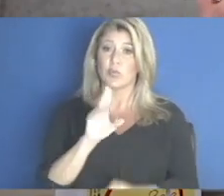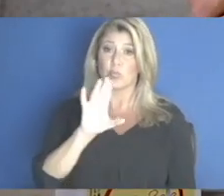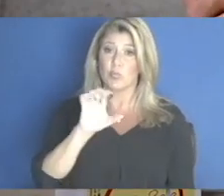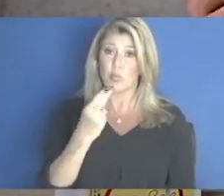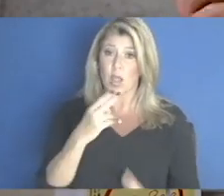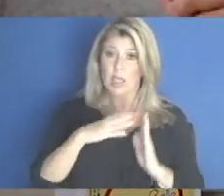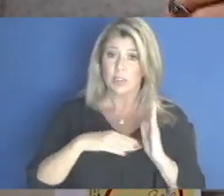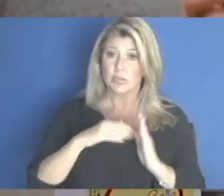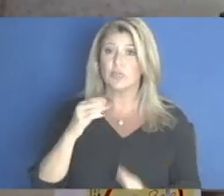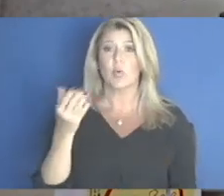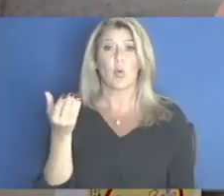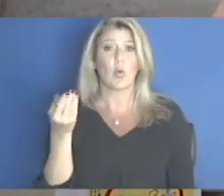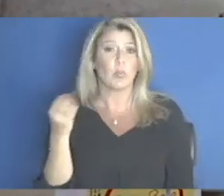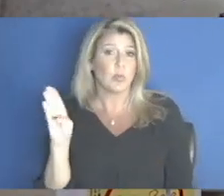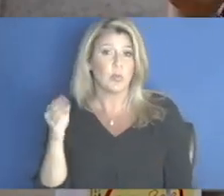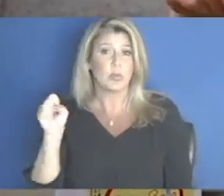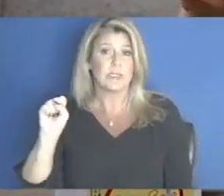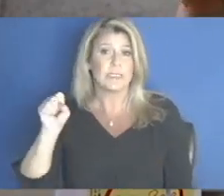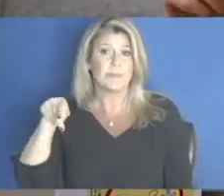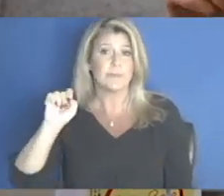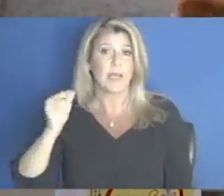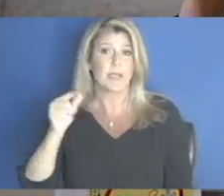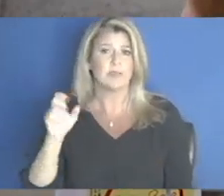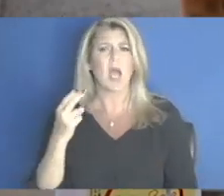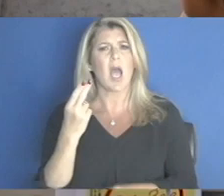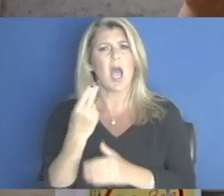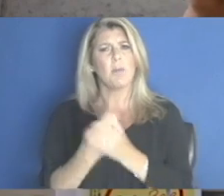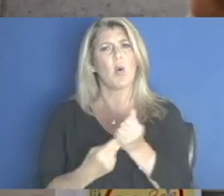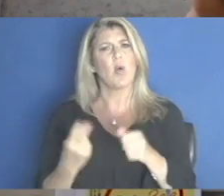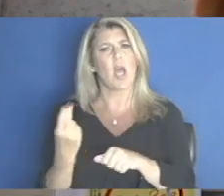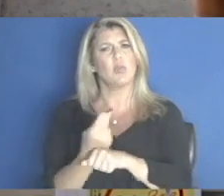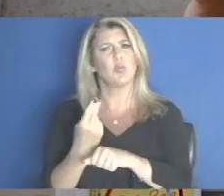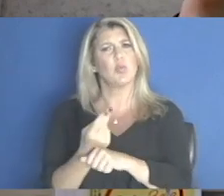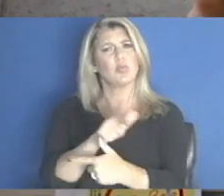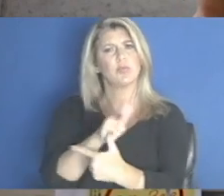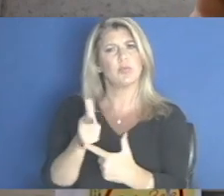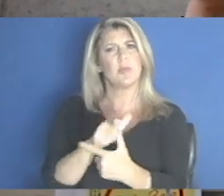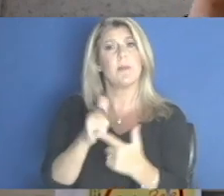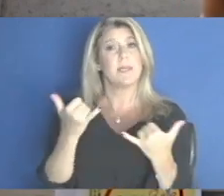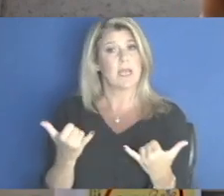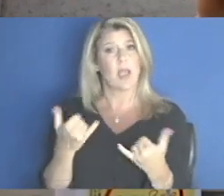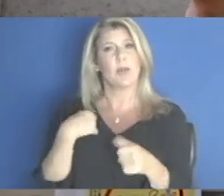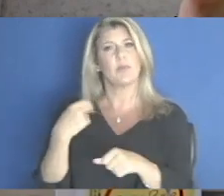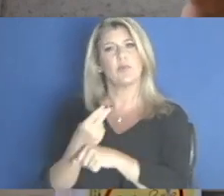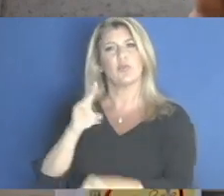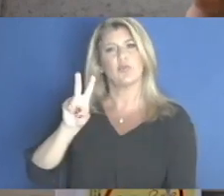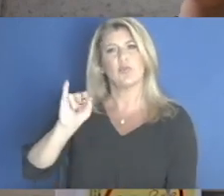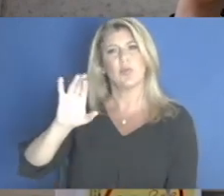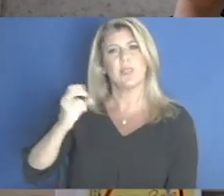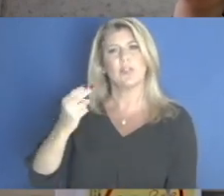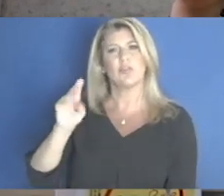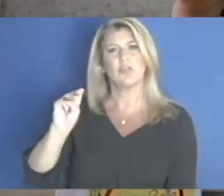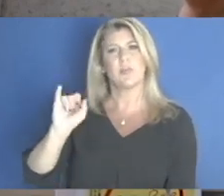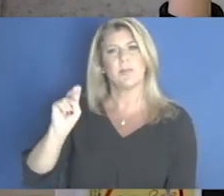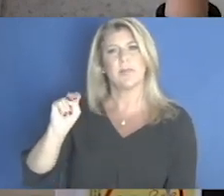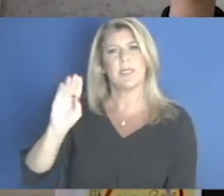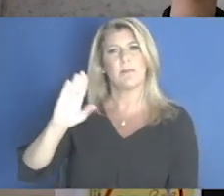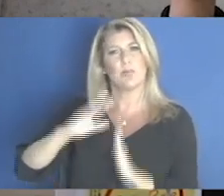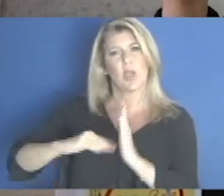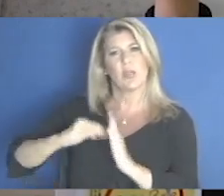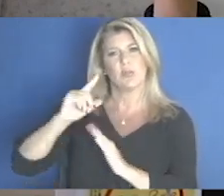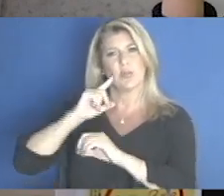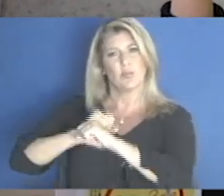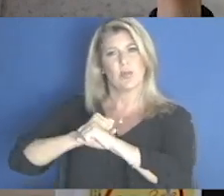brush or a blue sponge. I use both, but now I love to use my 2-inch mini brush for protection.